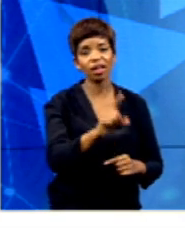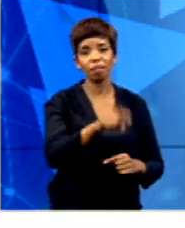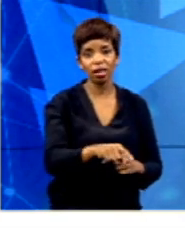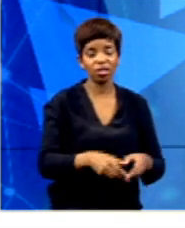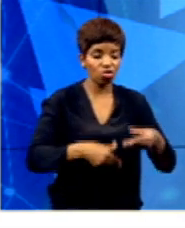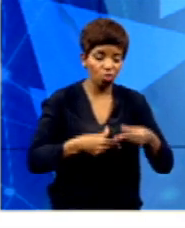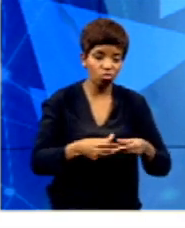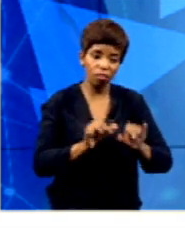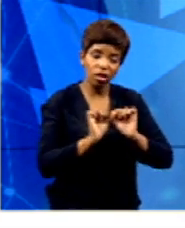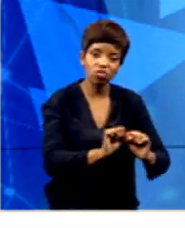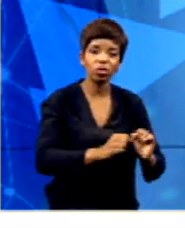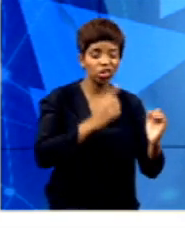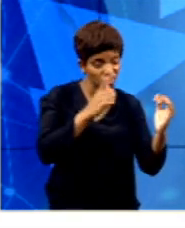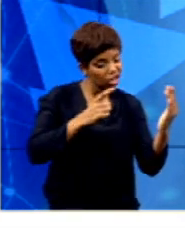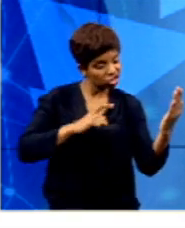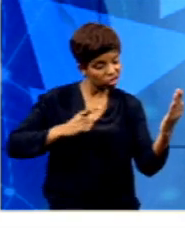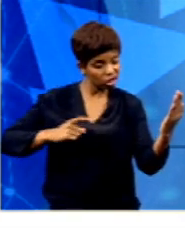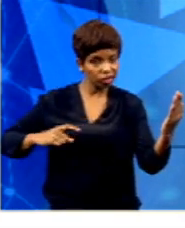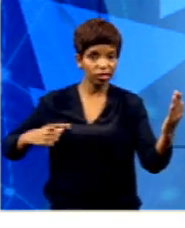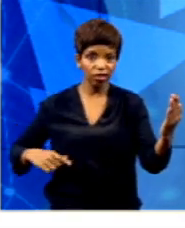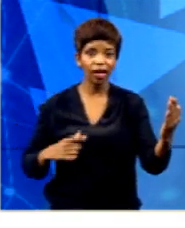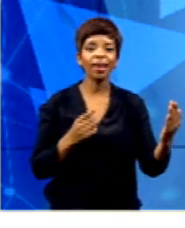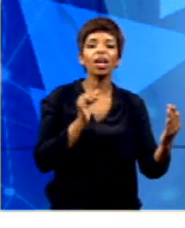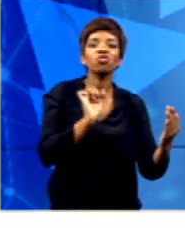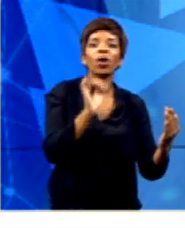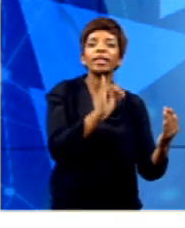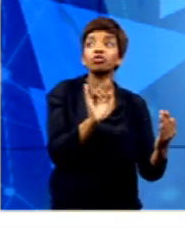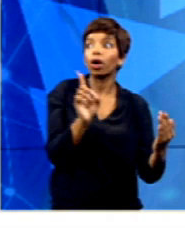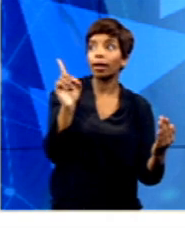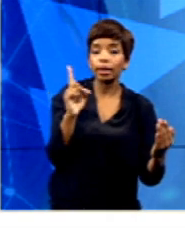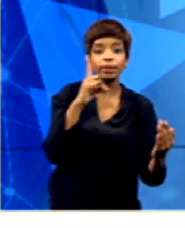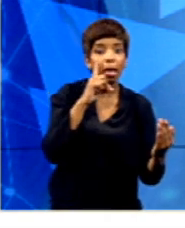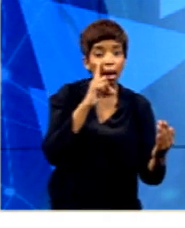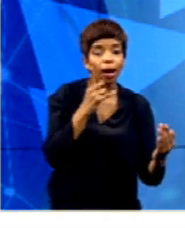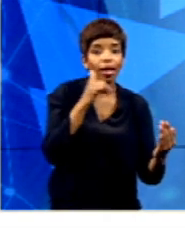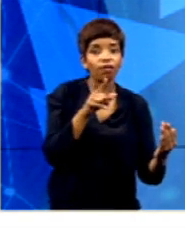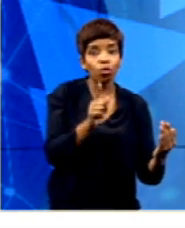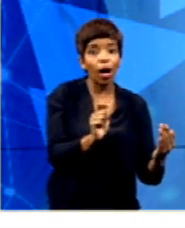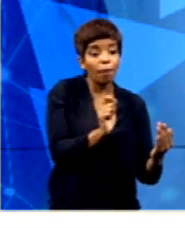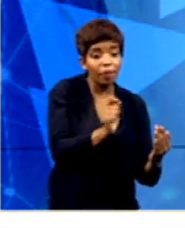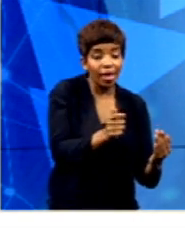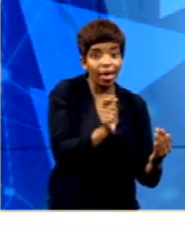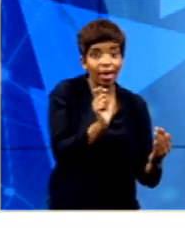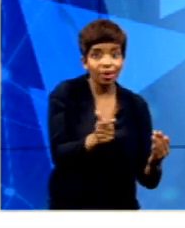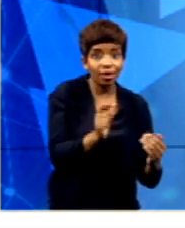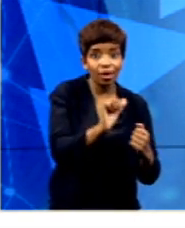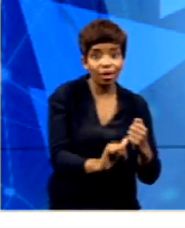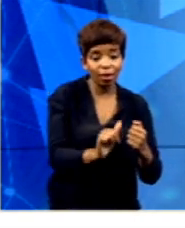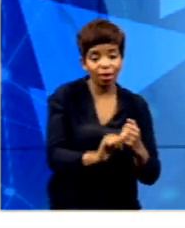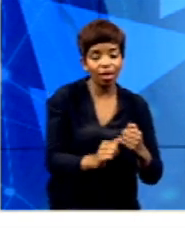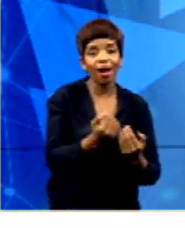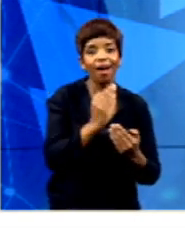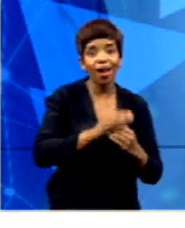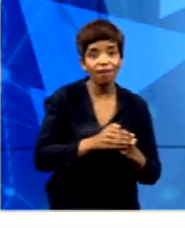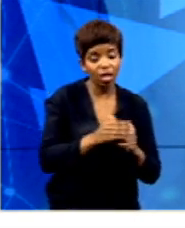those documents, to check with their financiers to make sure that they're not actually paying a premium that covers them, at least for a limited